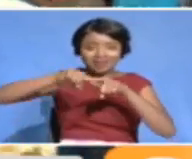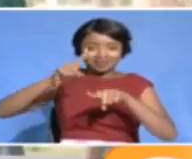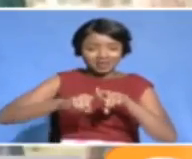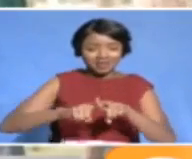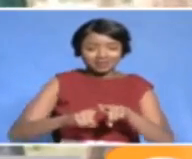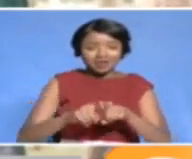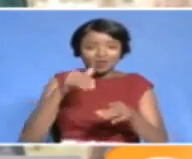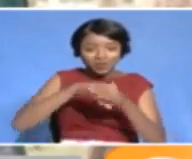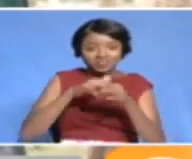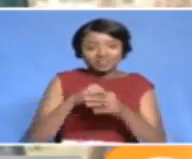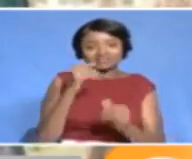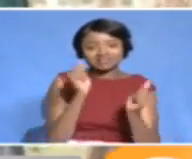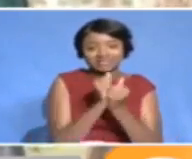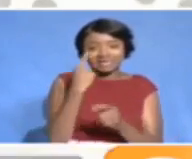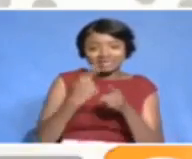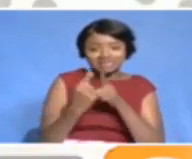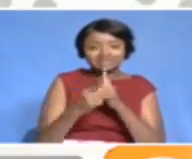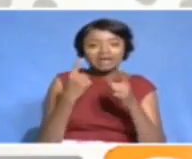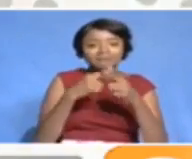Education figures show that only